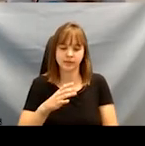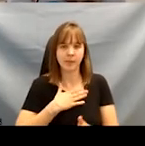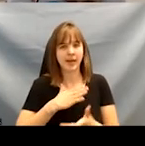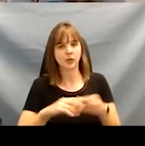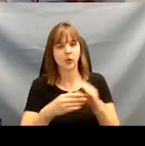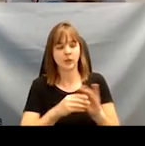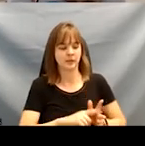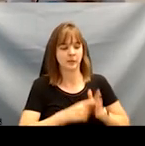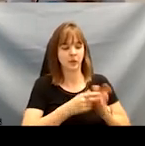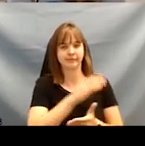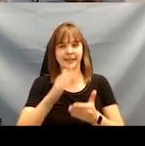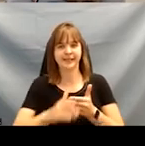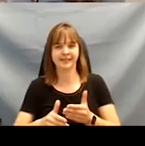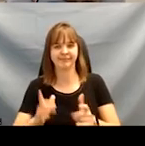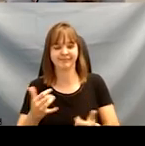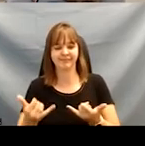now.